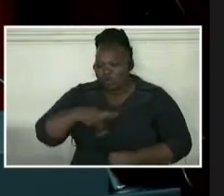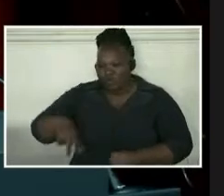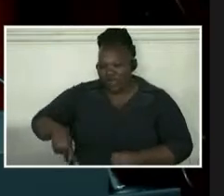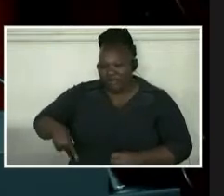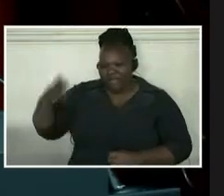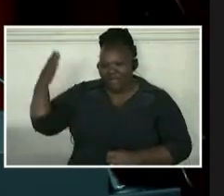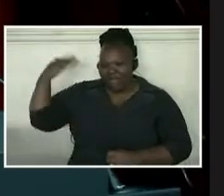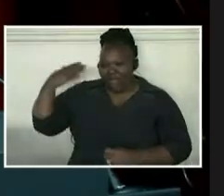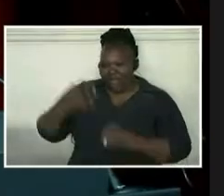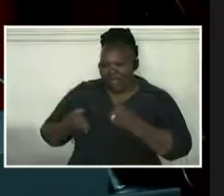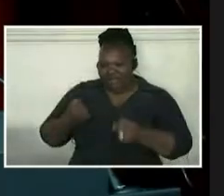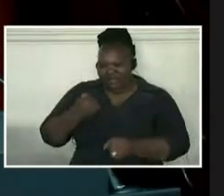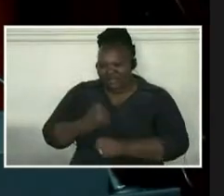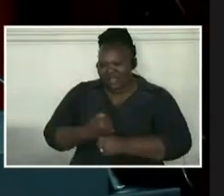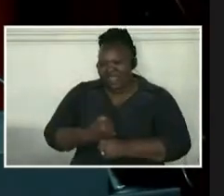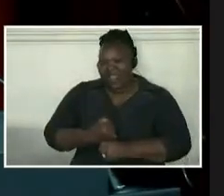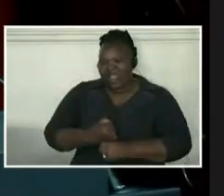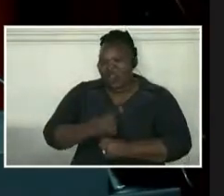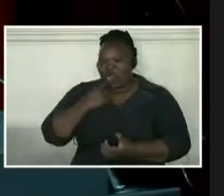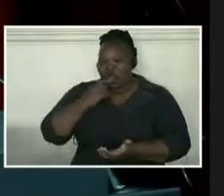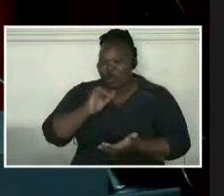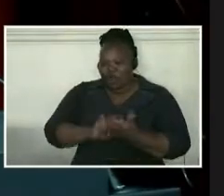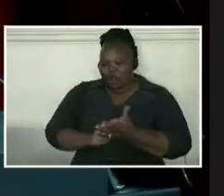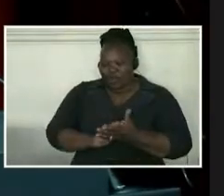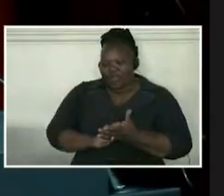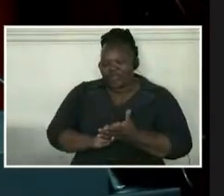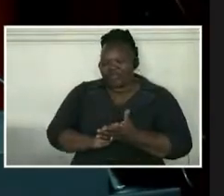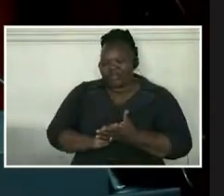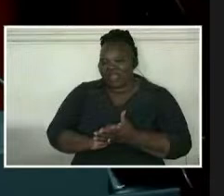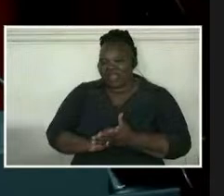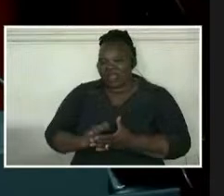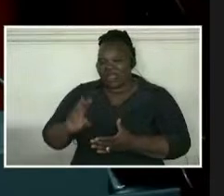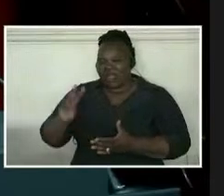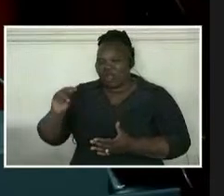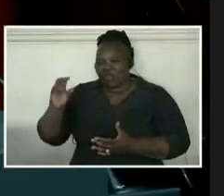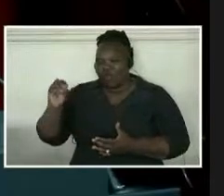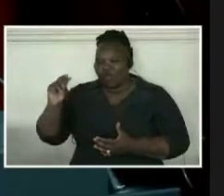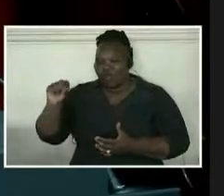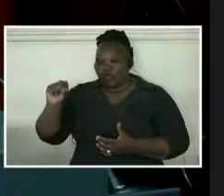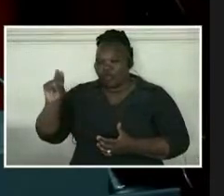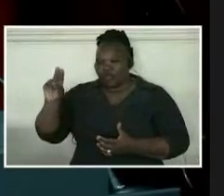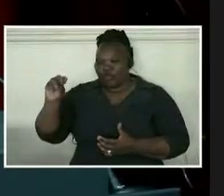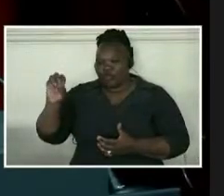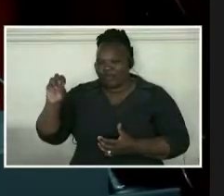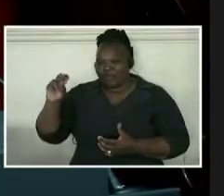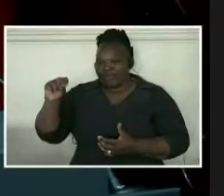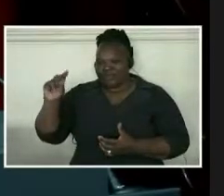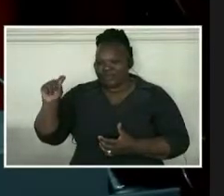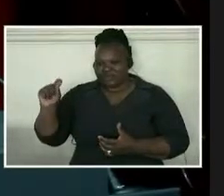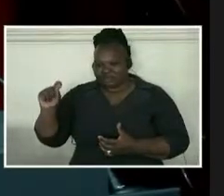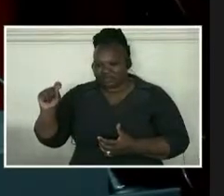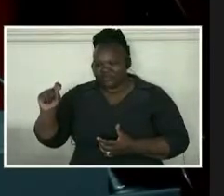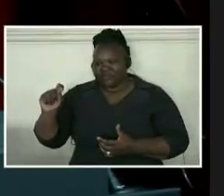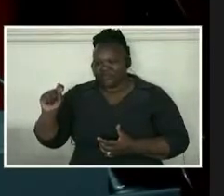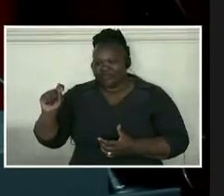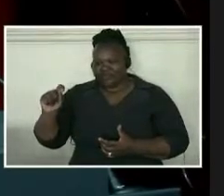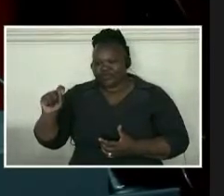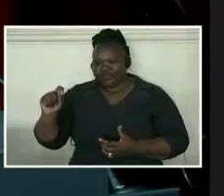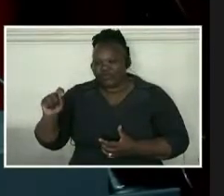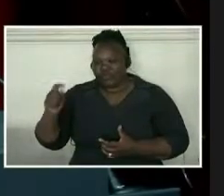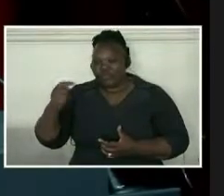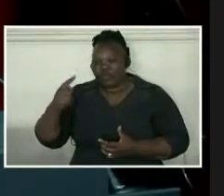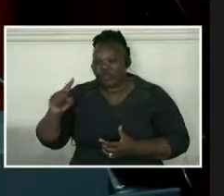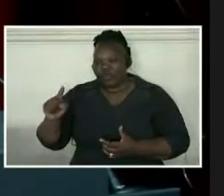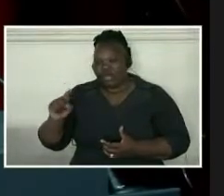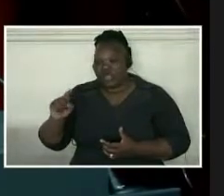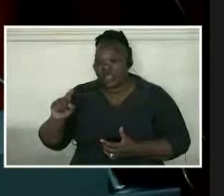year promised the monument by november 2021 the hod for arts and culture assured the portfolio committee that the monument